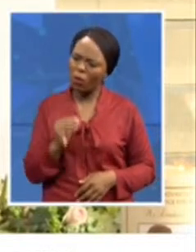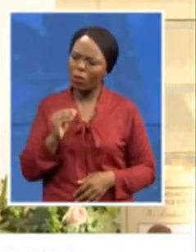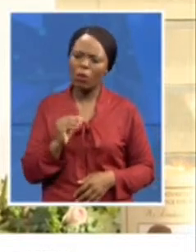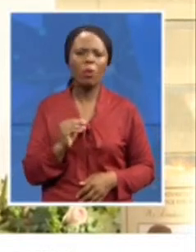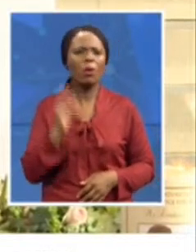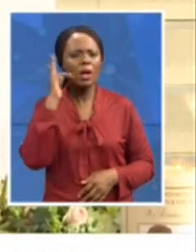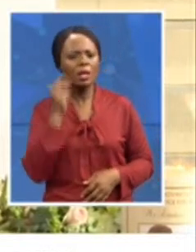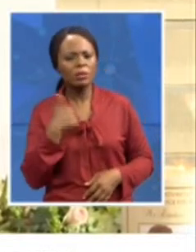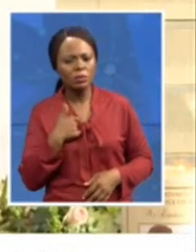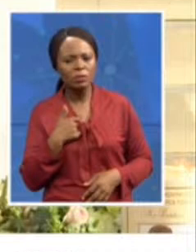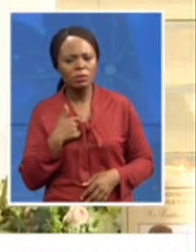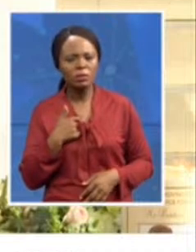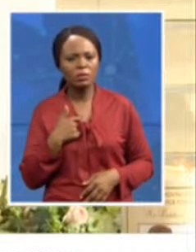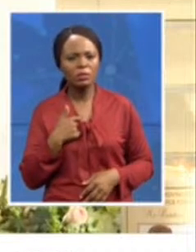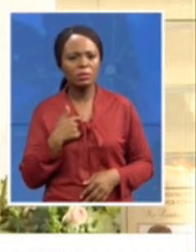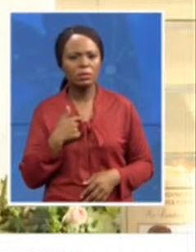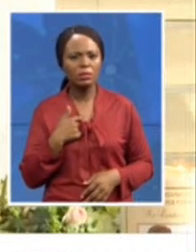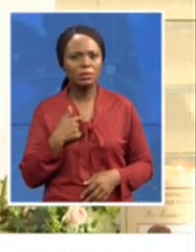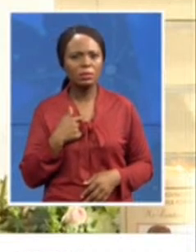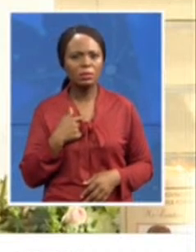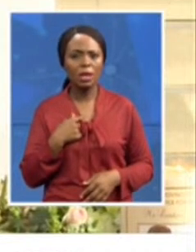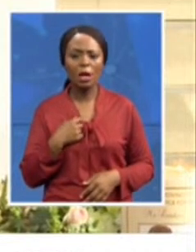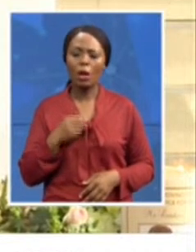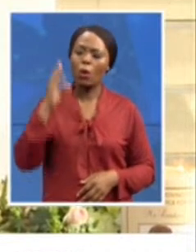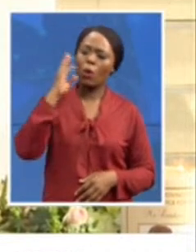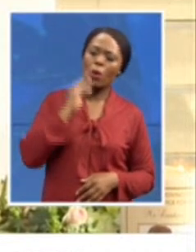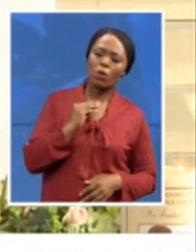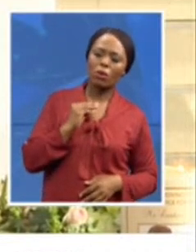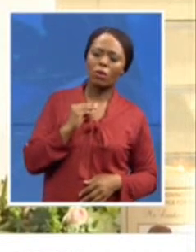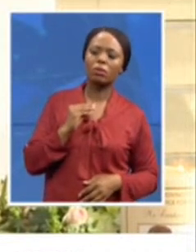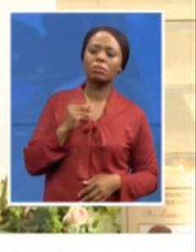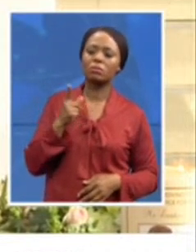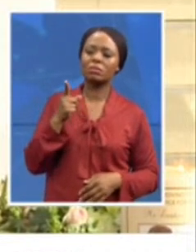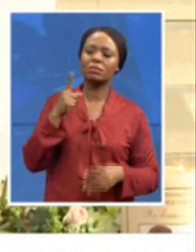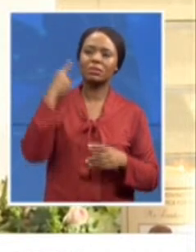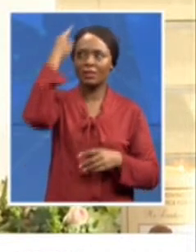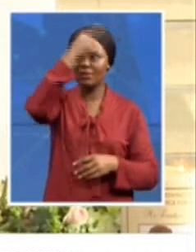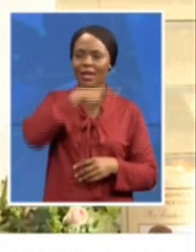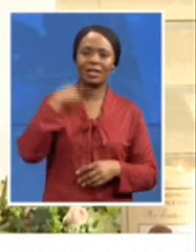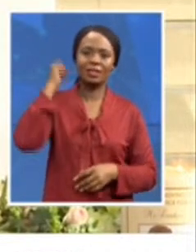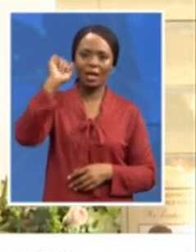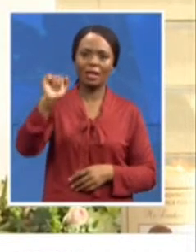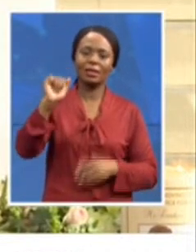simply smiled, took a long pause.